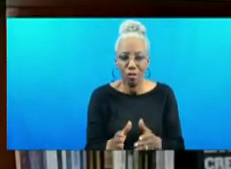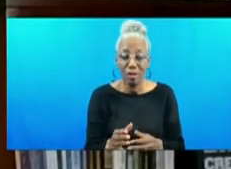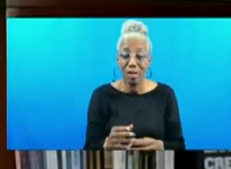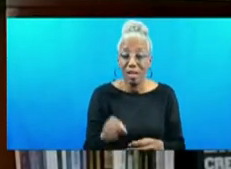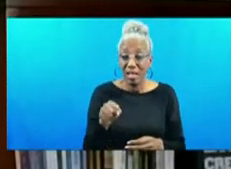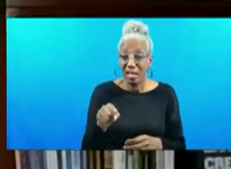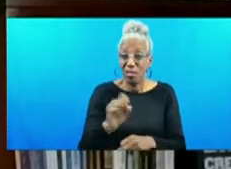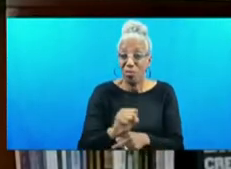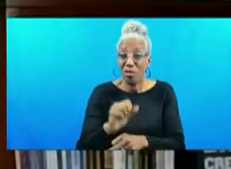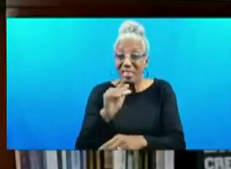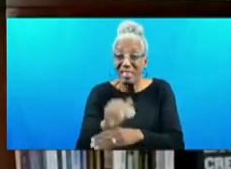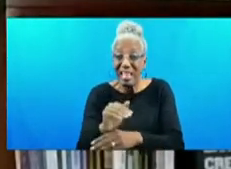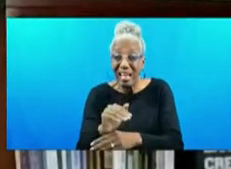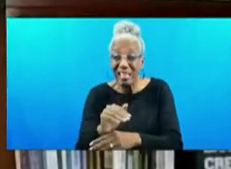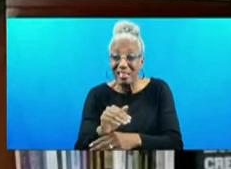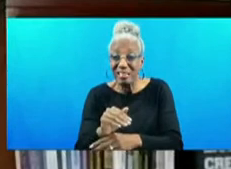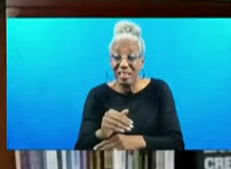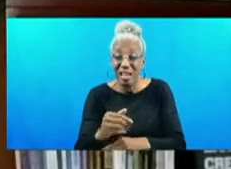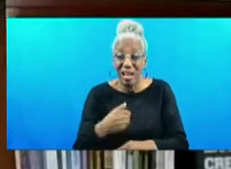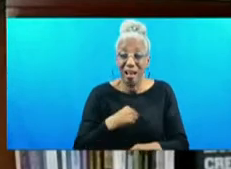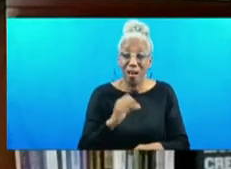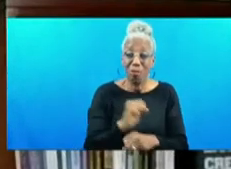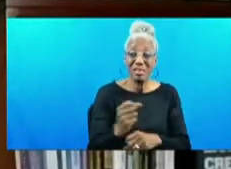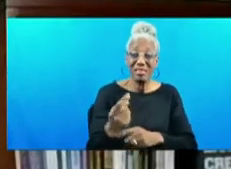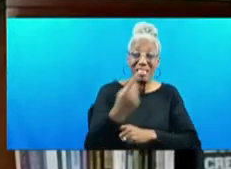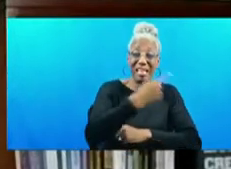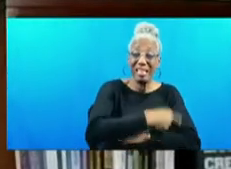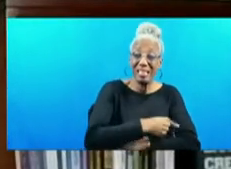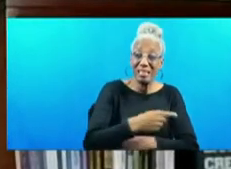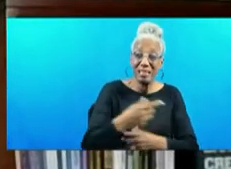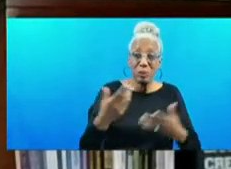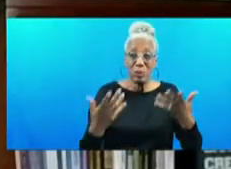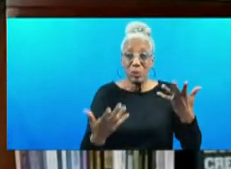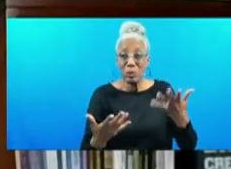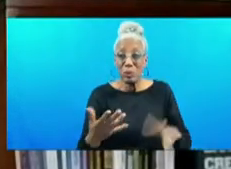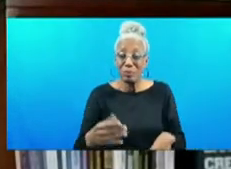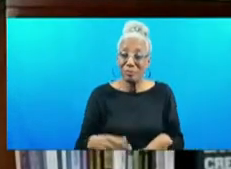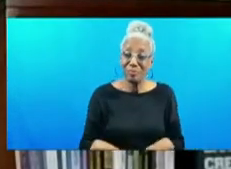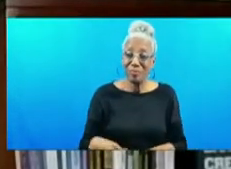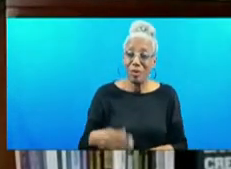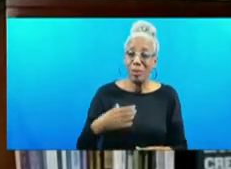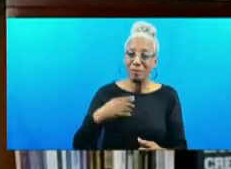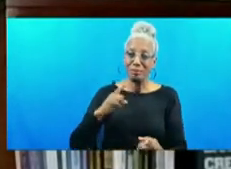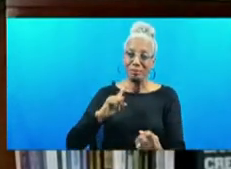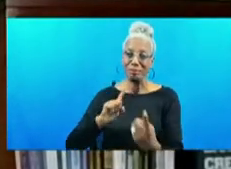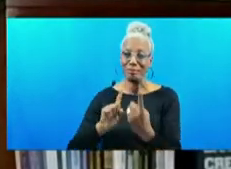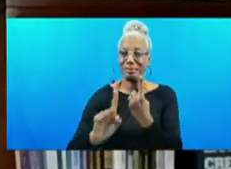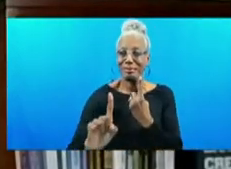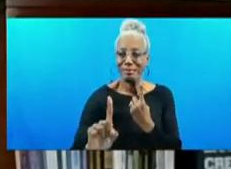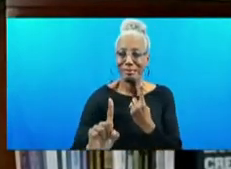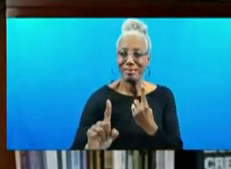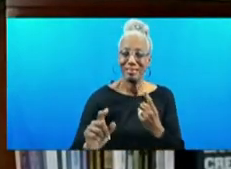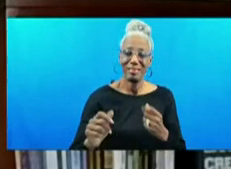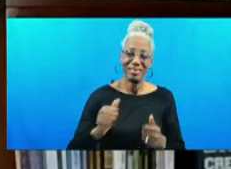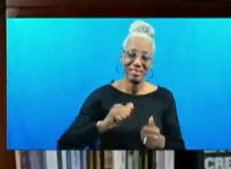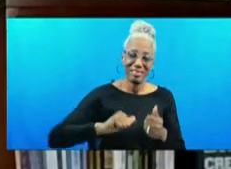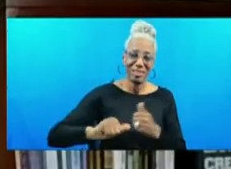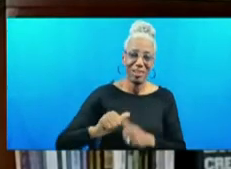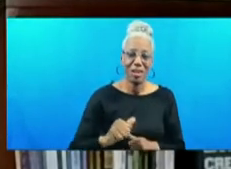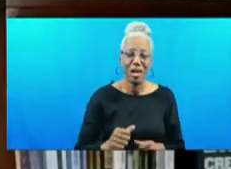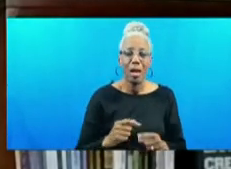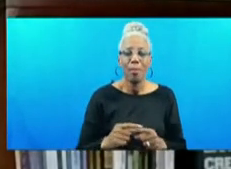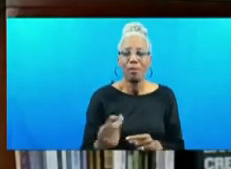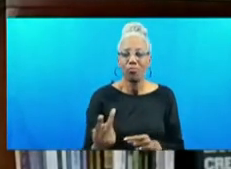until night, but we both do have that connection around making commitments on behalf of our